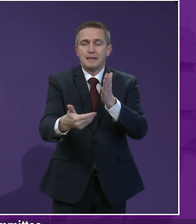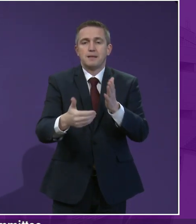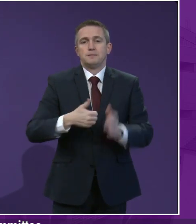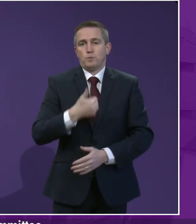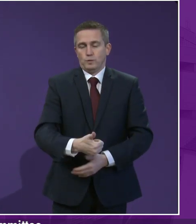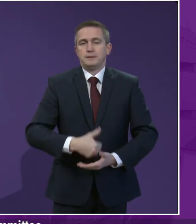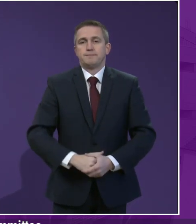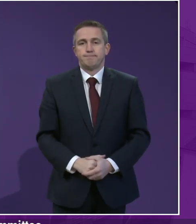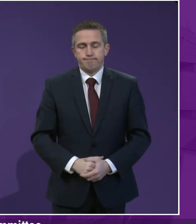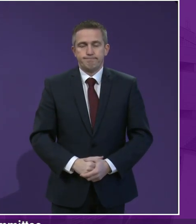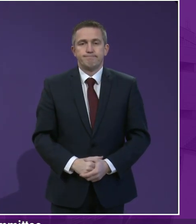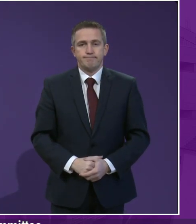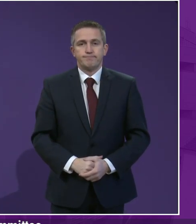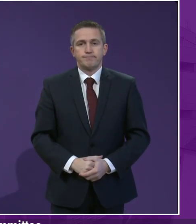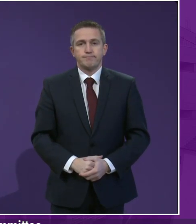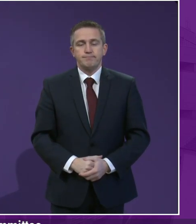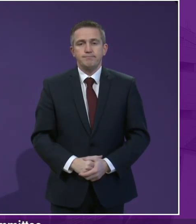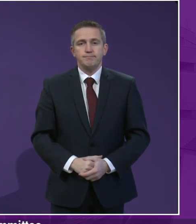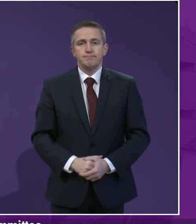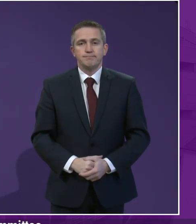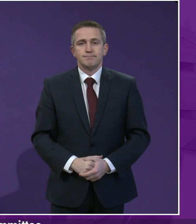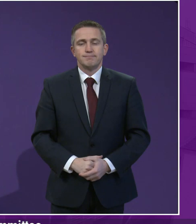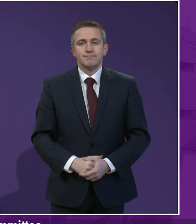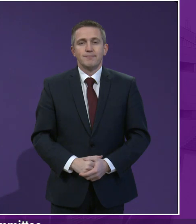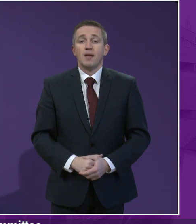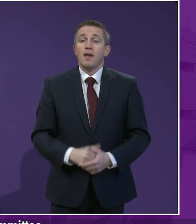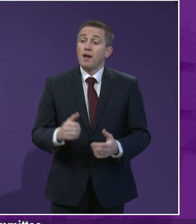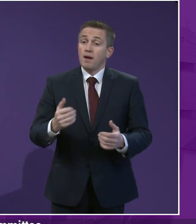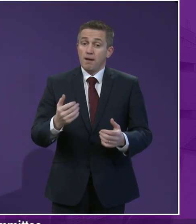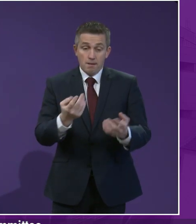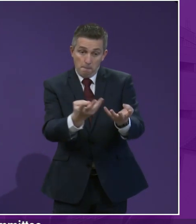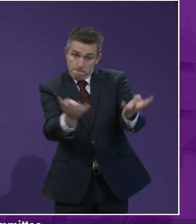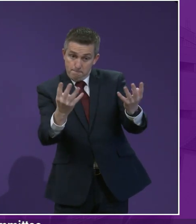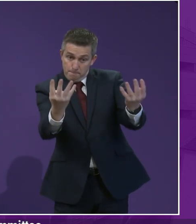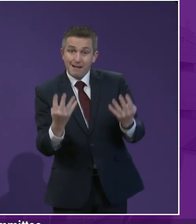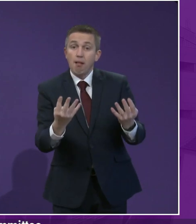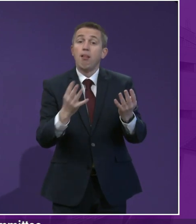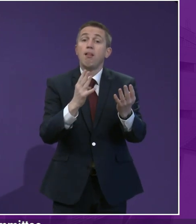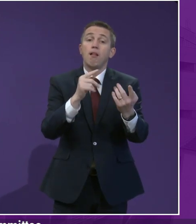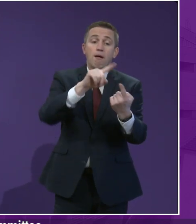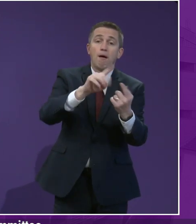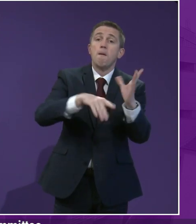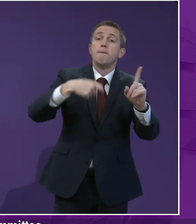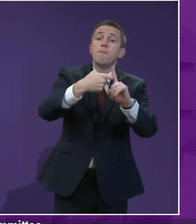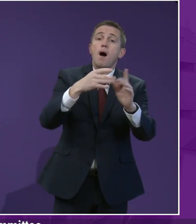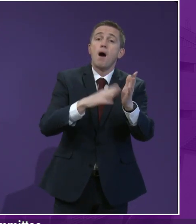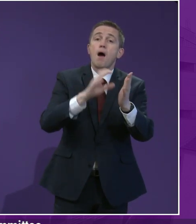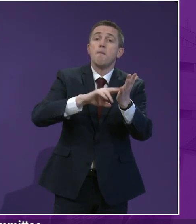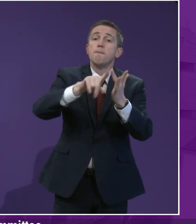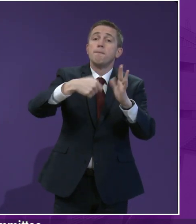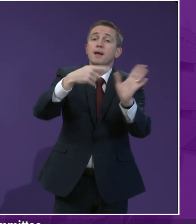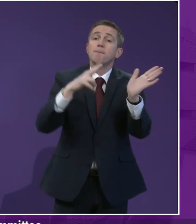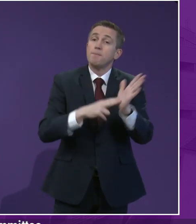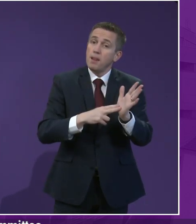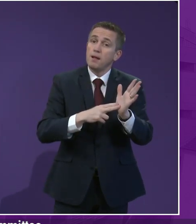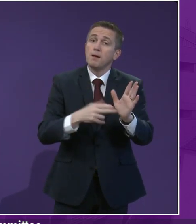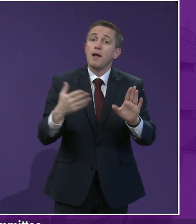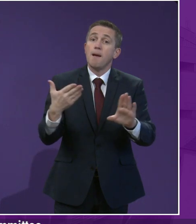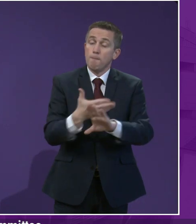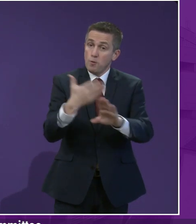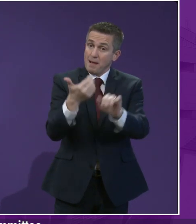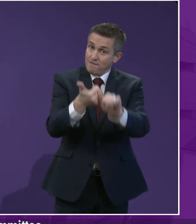morning we have a number of student groups and organisations around the table, and we have, as we can see, people who will be